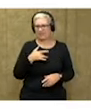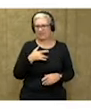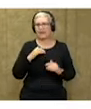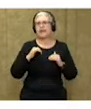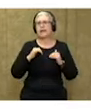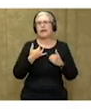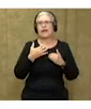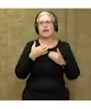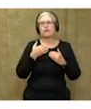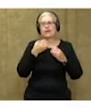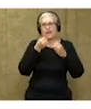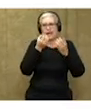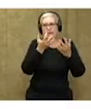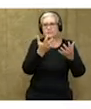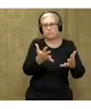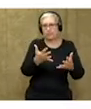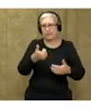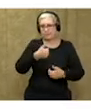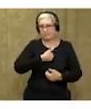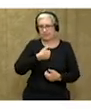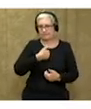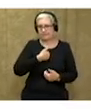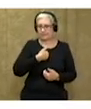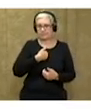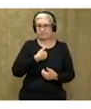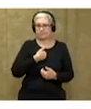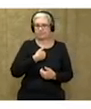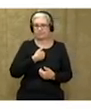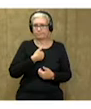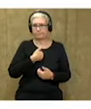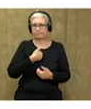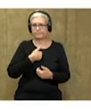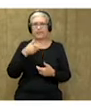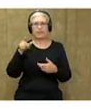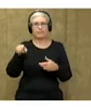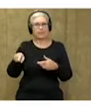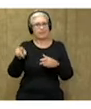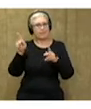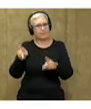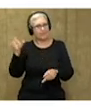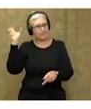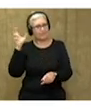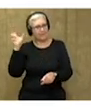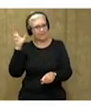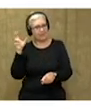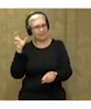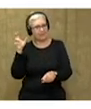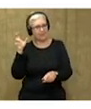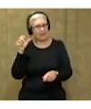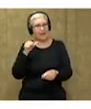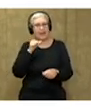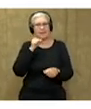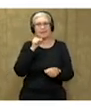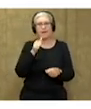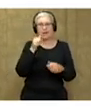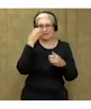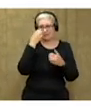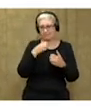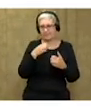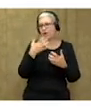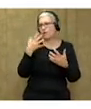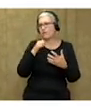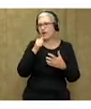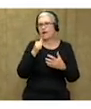I can express myself in a way that they can hear it and at the same time not overreact to what I'm